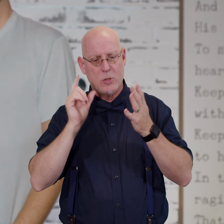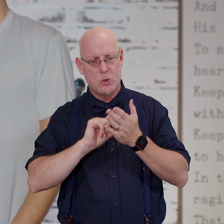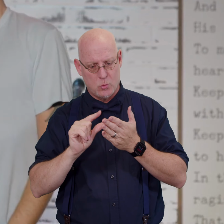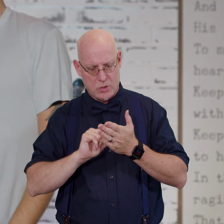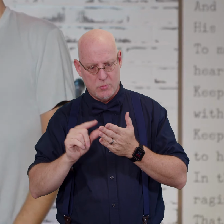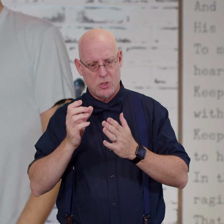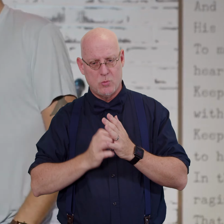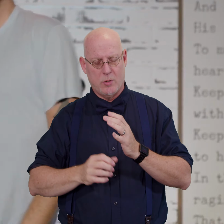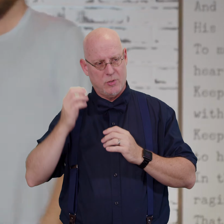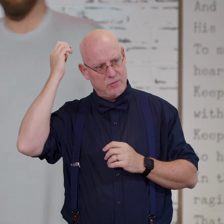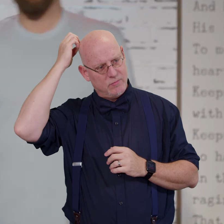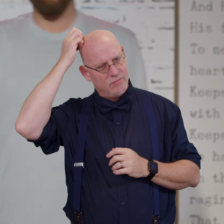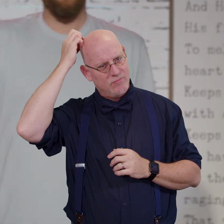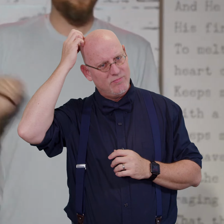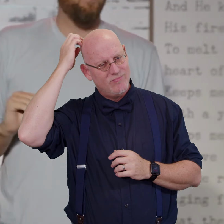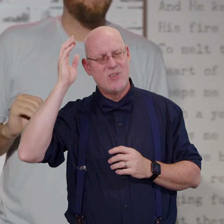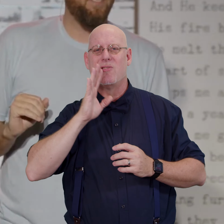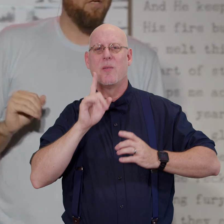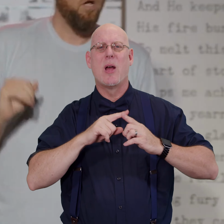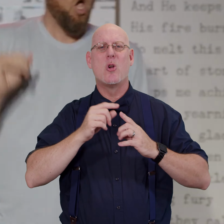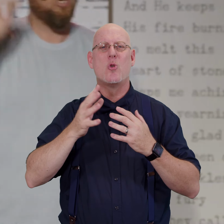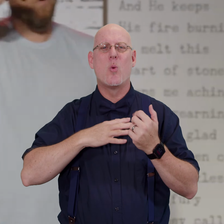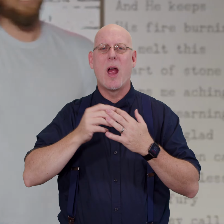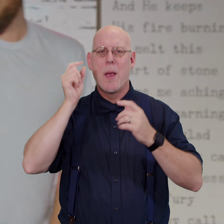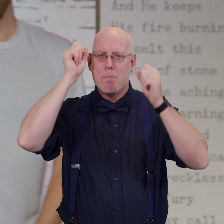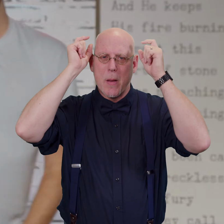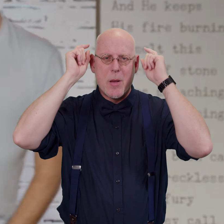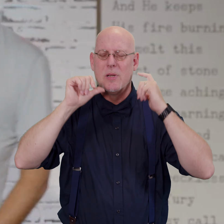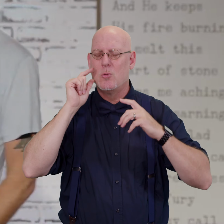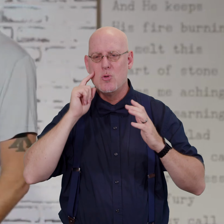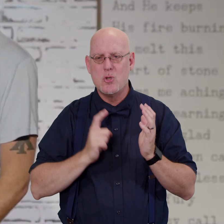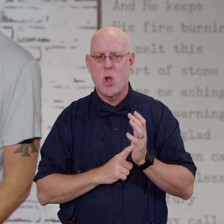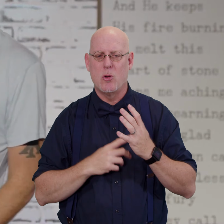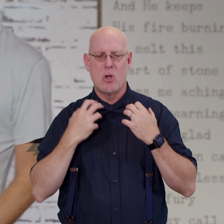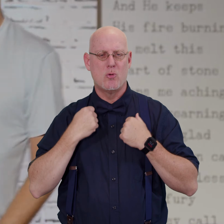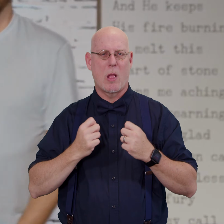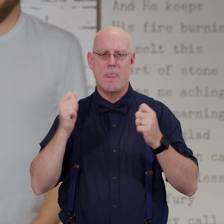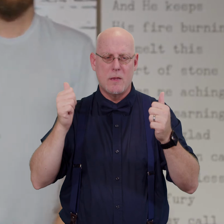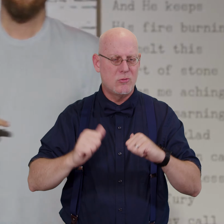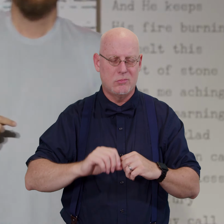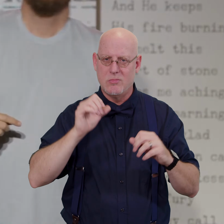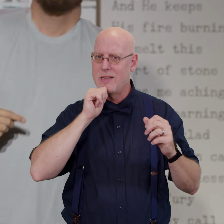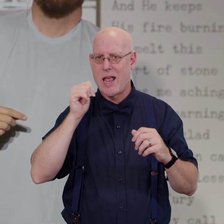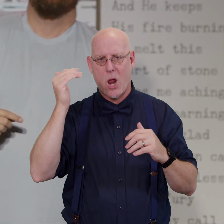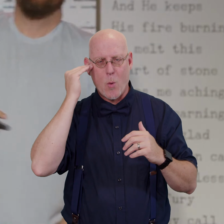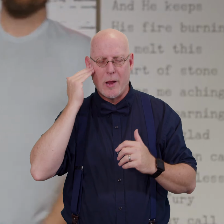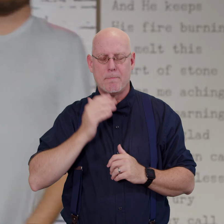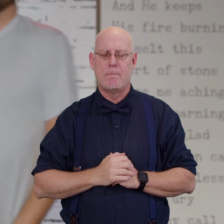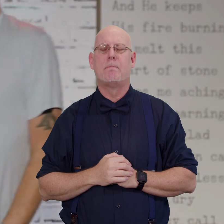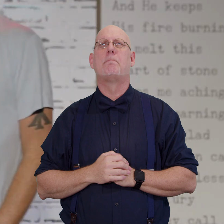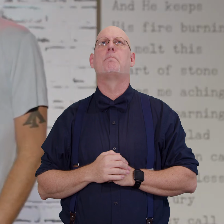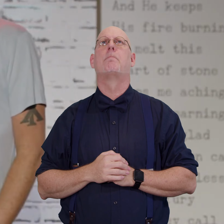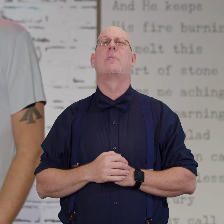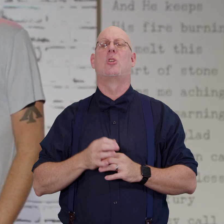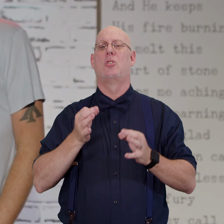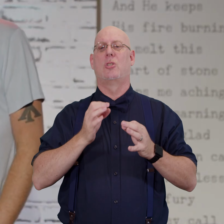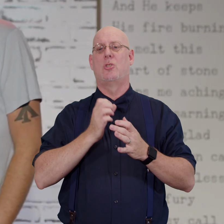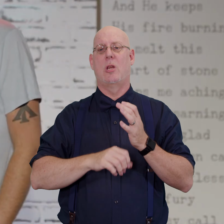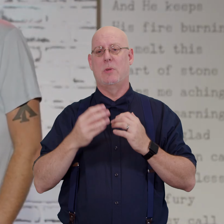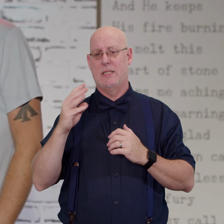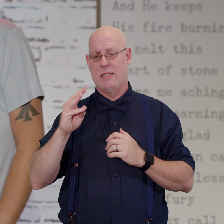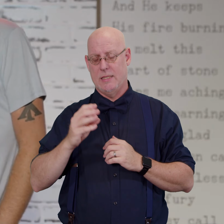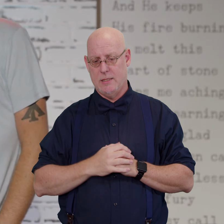about how gray is popping up in the hair and we don't even notice it, and our strength is replaced with weakness, but we're not even aware, is in Judges